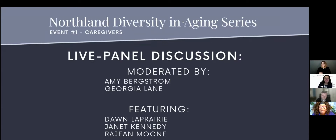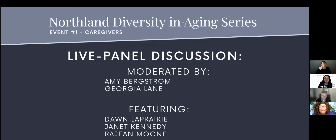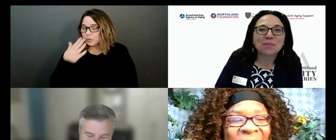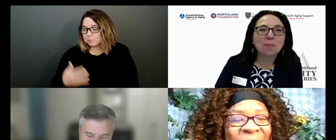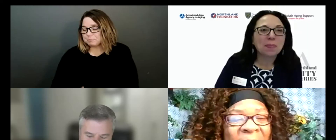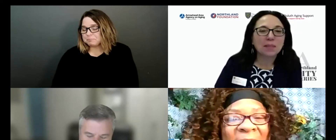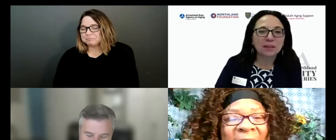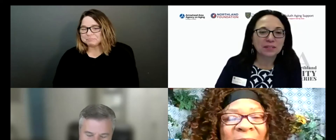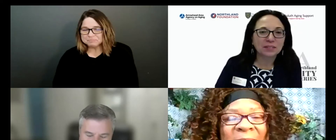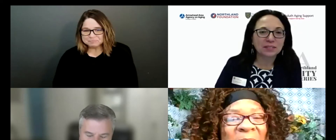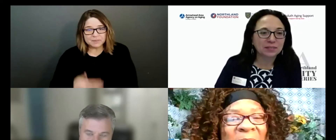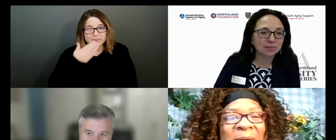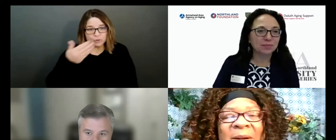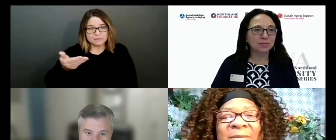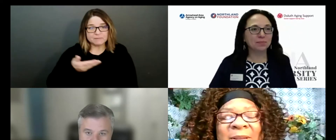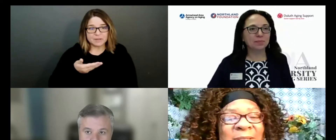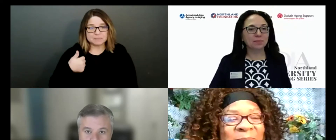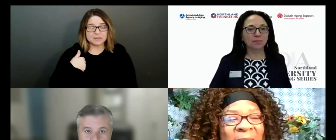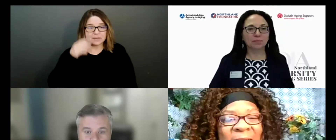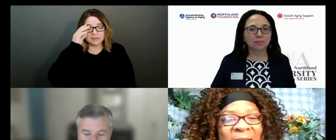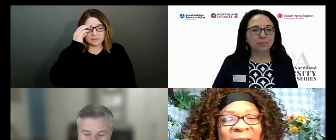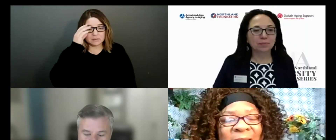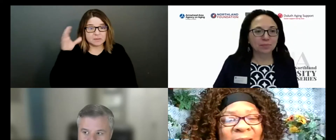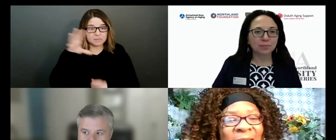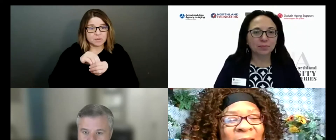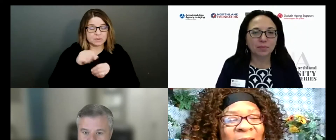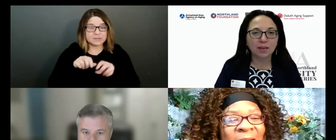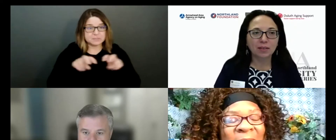And thank you for inviting me to be a part of this panel.